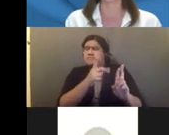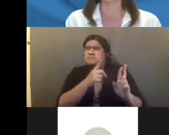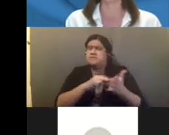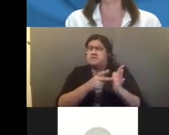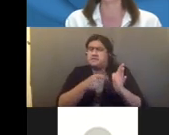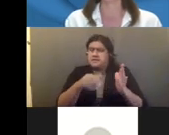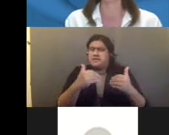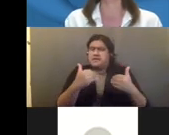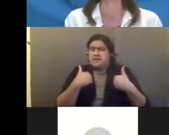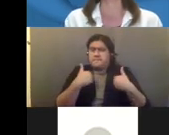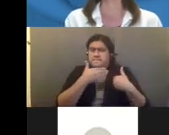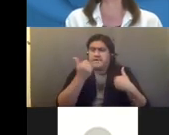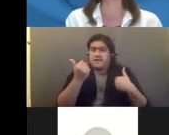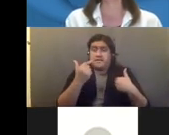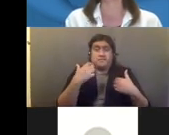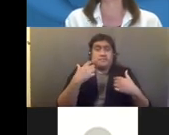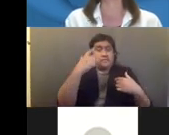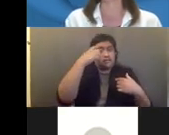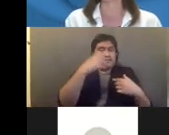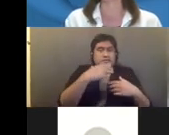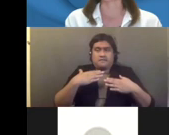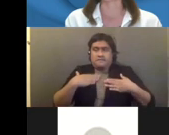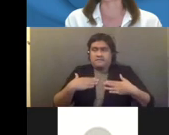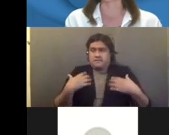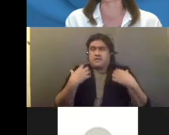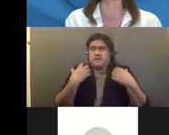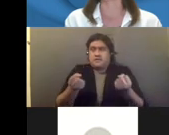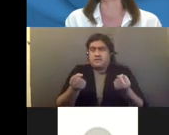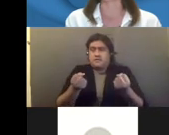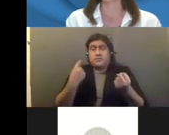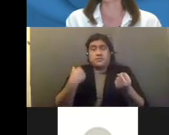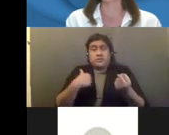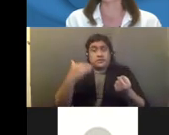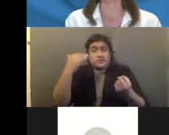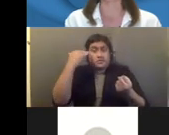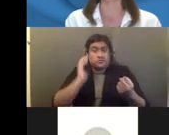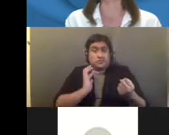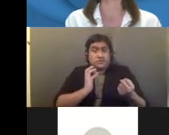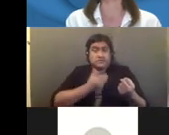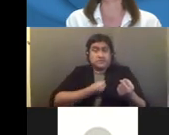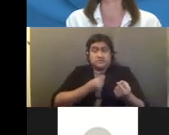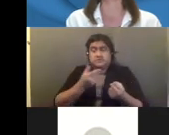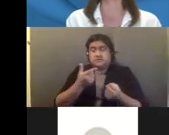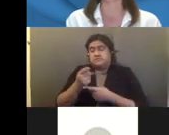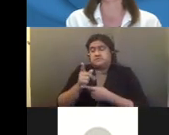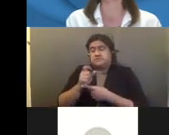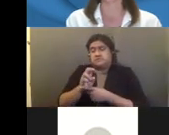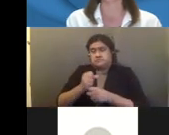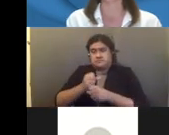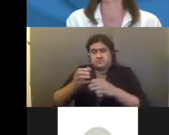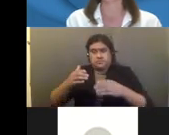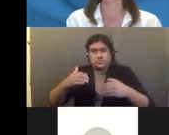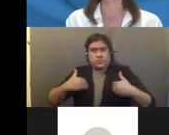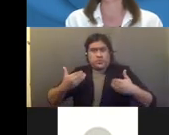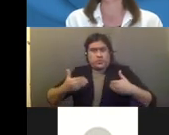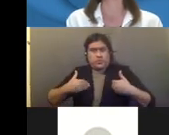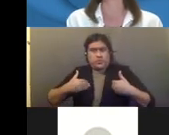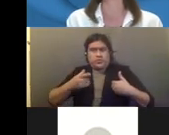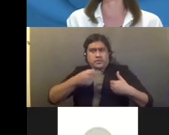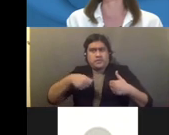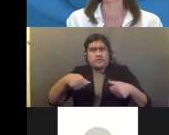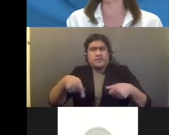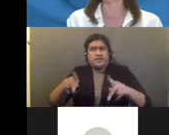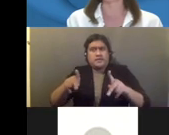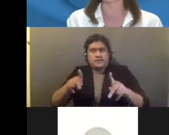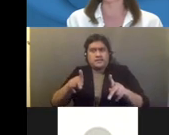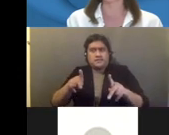physical health. We know that transgender and gender expansive youth who are allowed to socially transition gender have